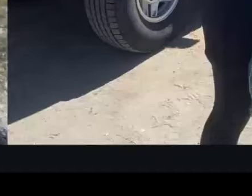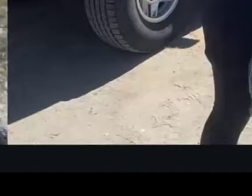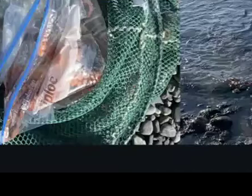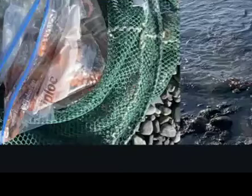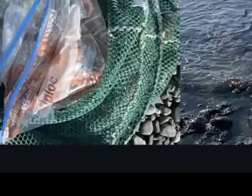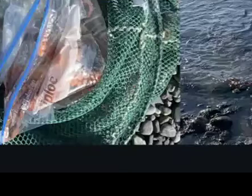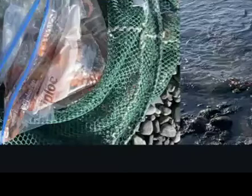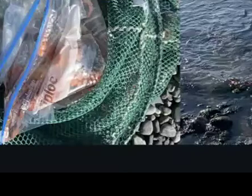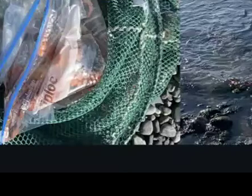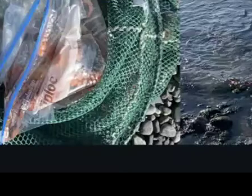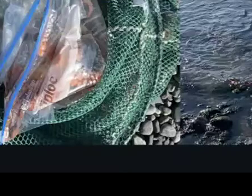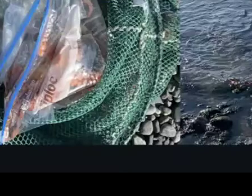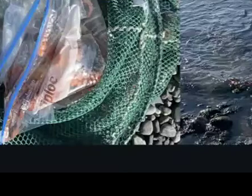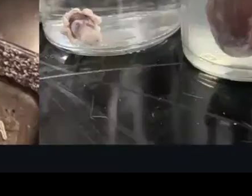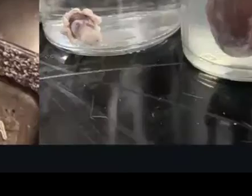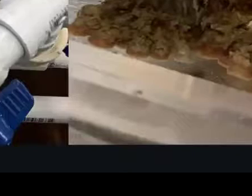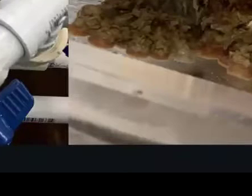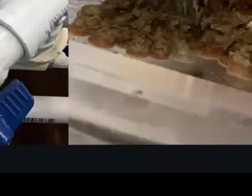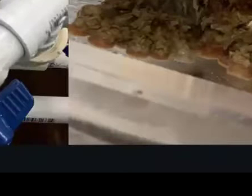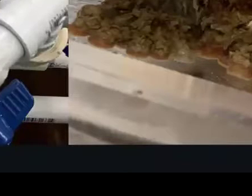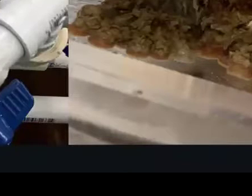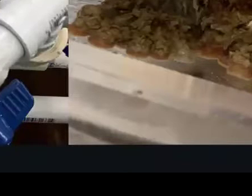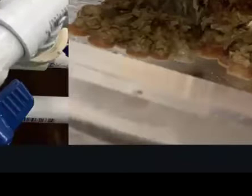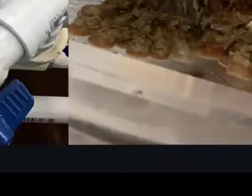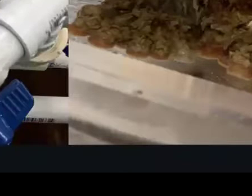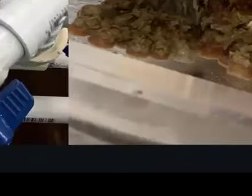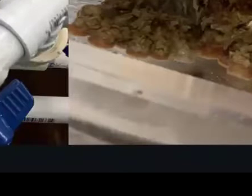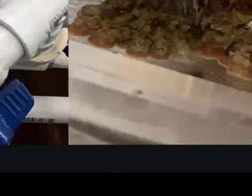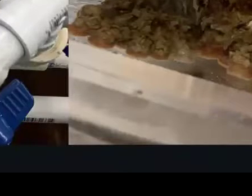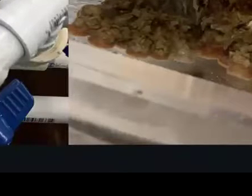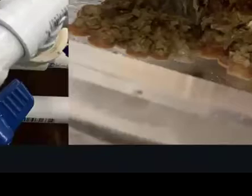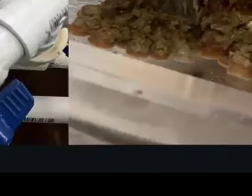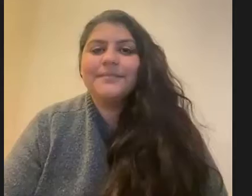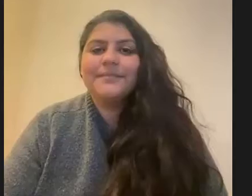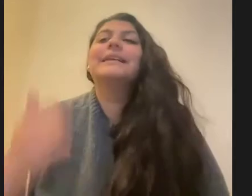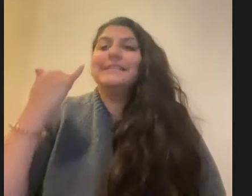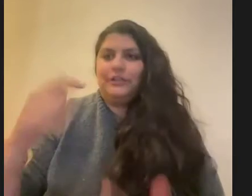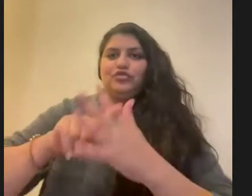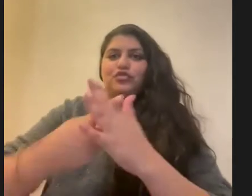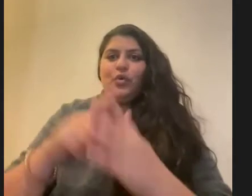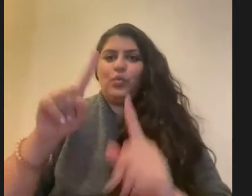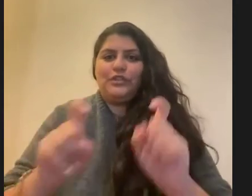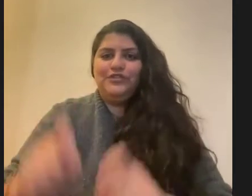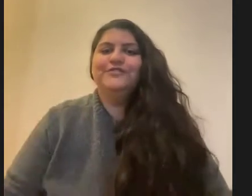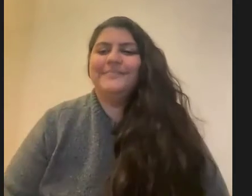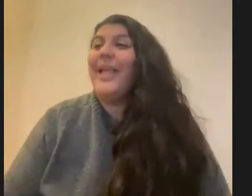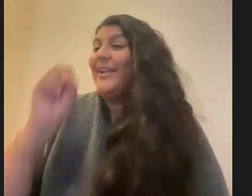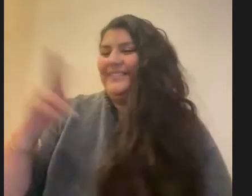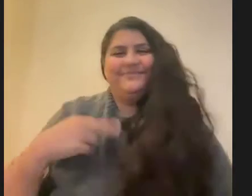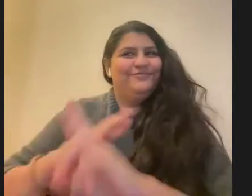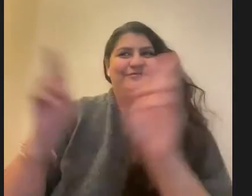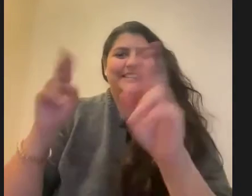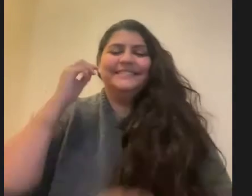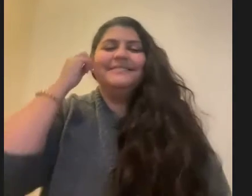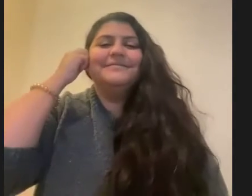Yeah. Awesome. Thank you. Yeah. Let's get into the questions. You ready? I'm so ready. All right.